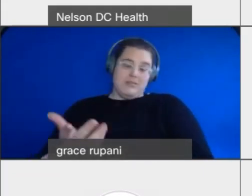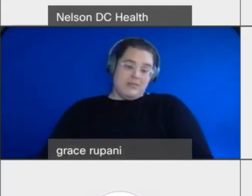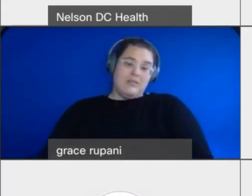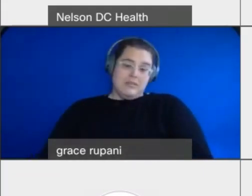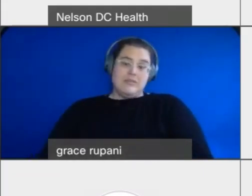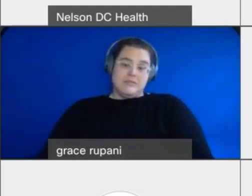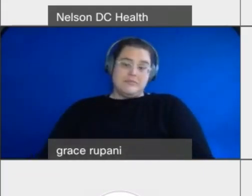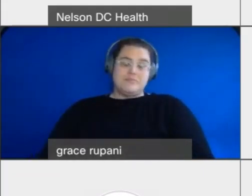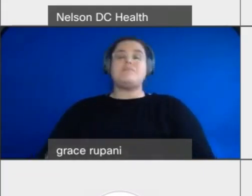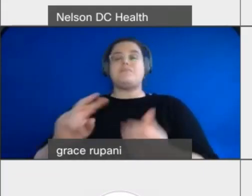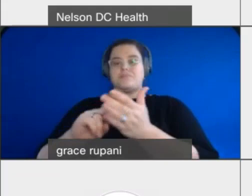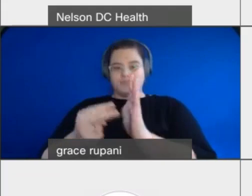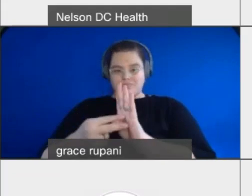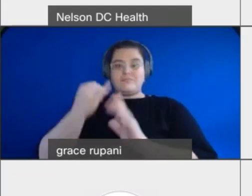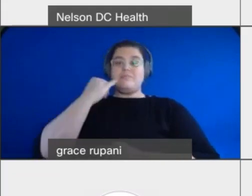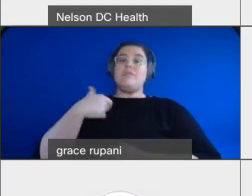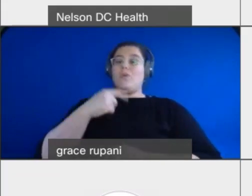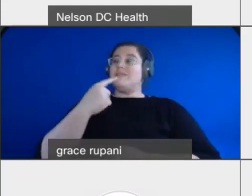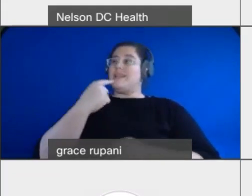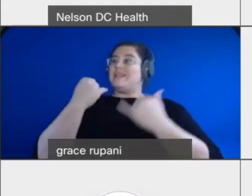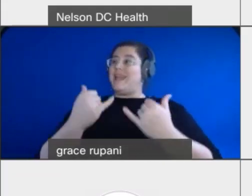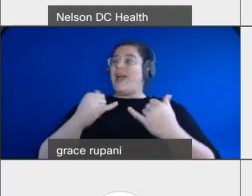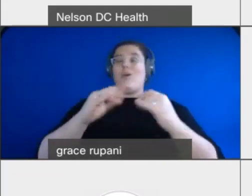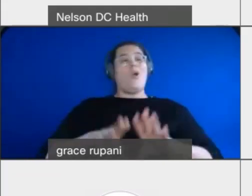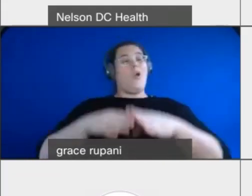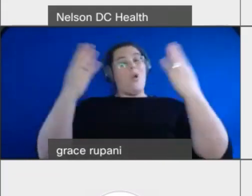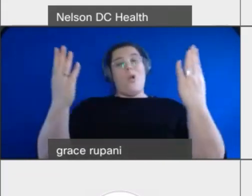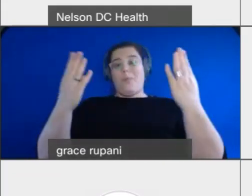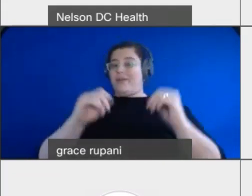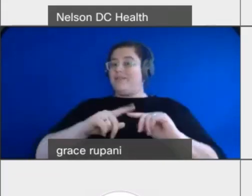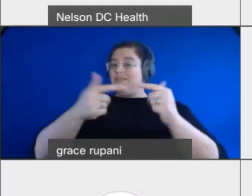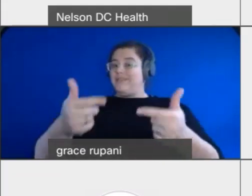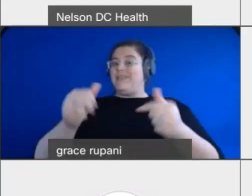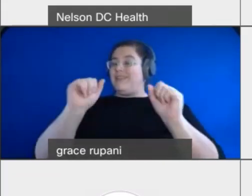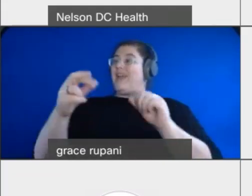say it's now open to this group, you can go in and register